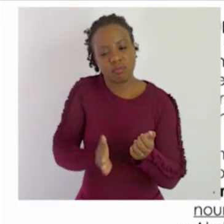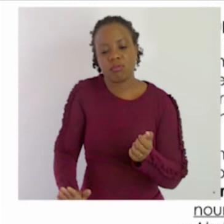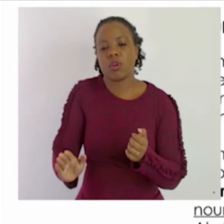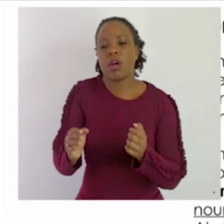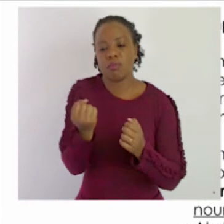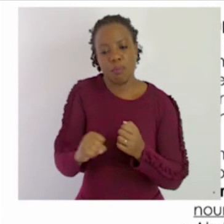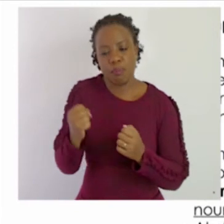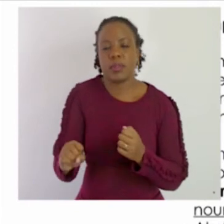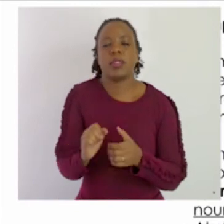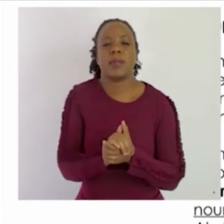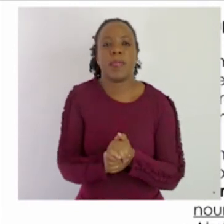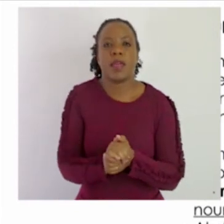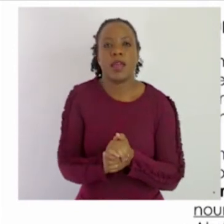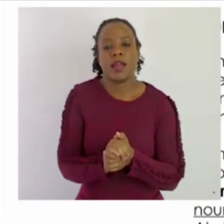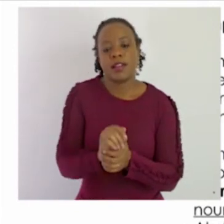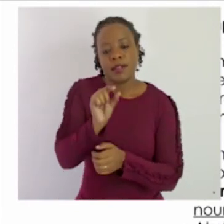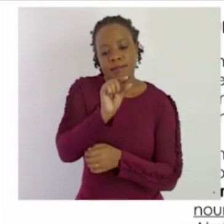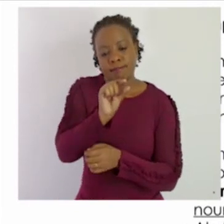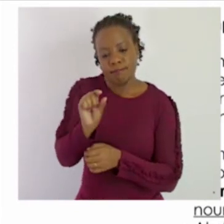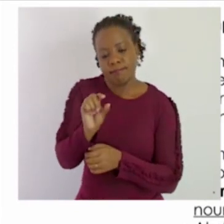our abstract noun there is courage,